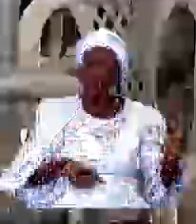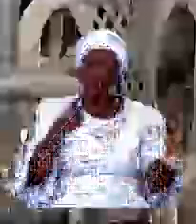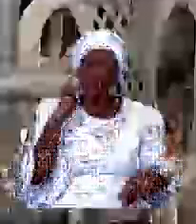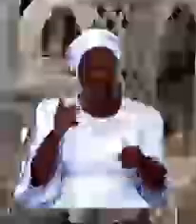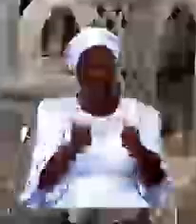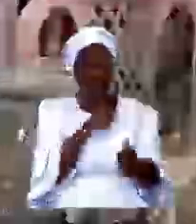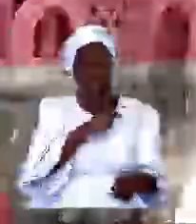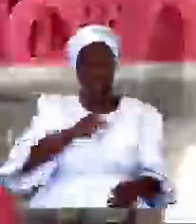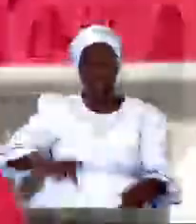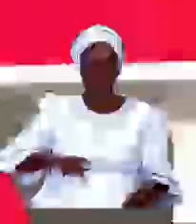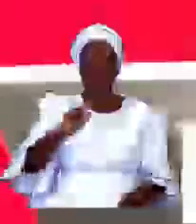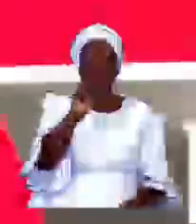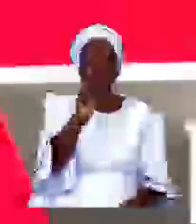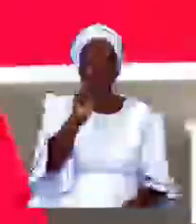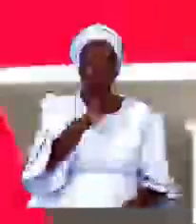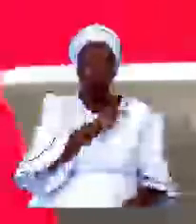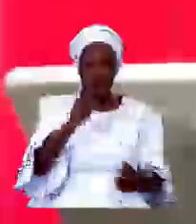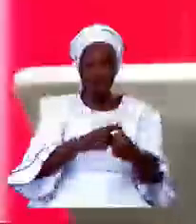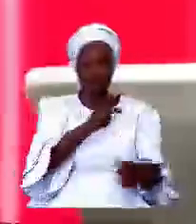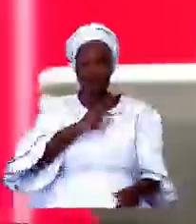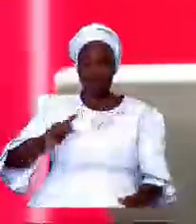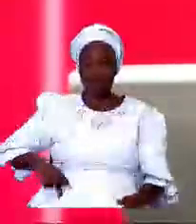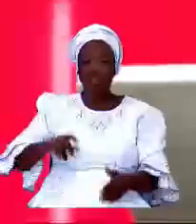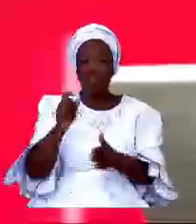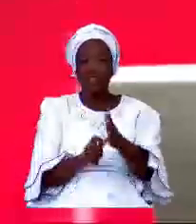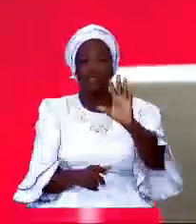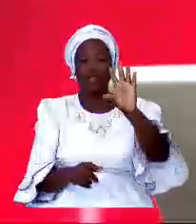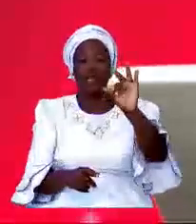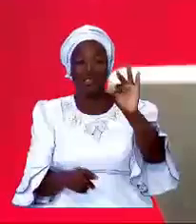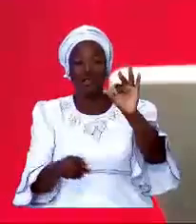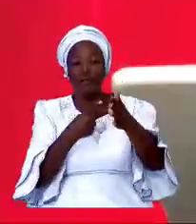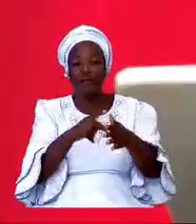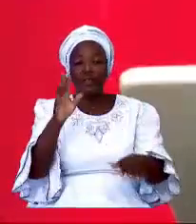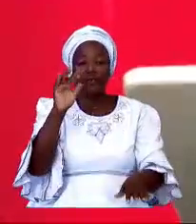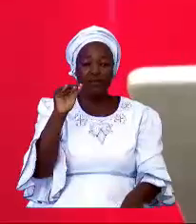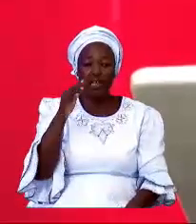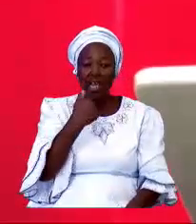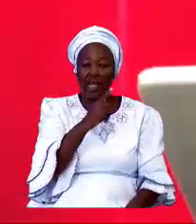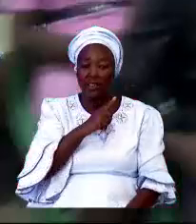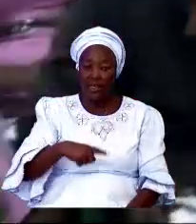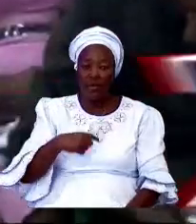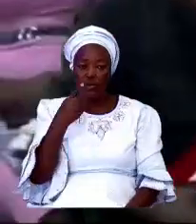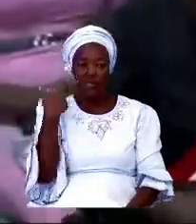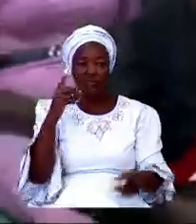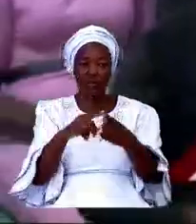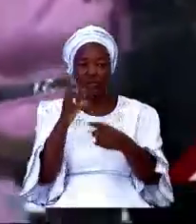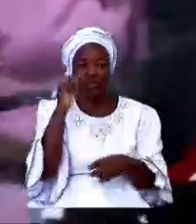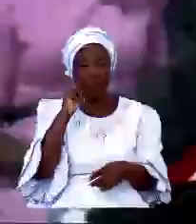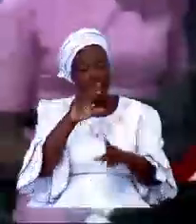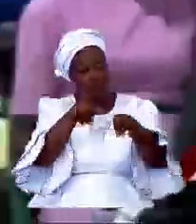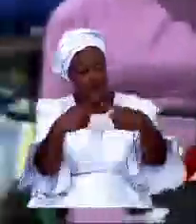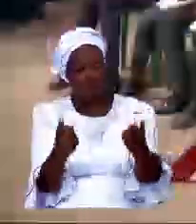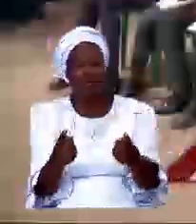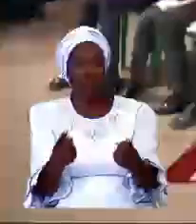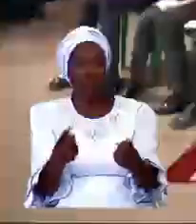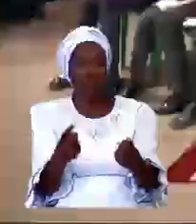So the Lord, look at 1 Kings chapter 19, verse 15.